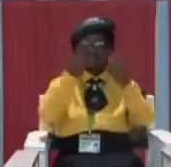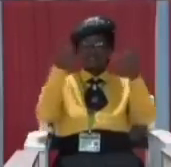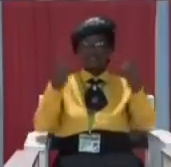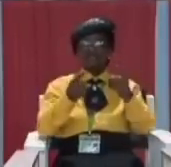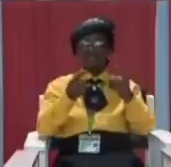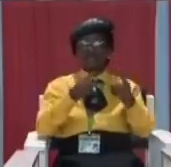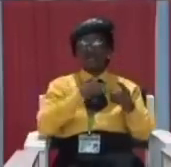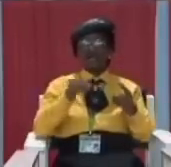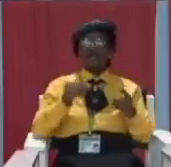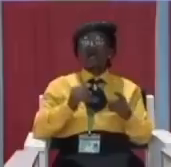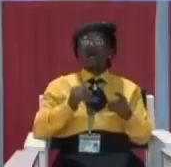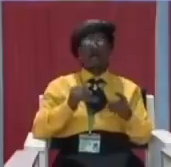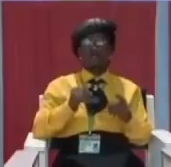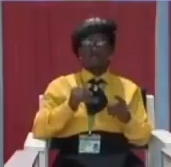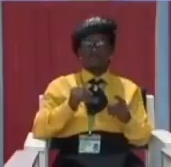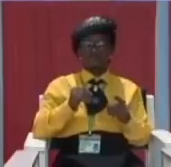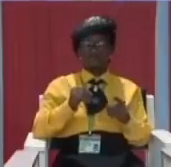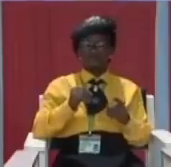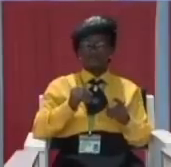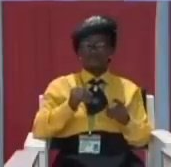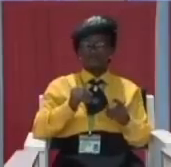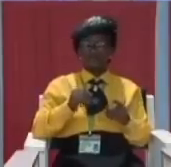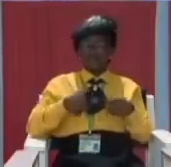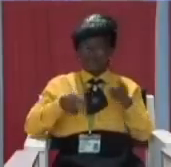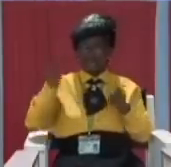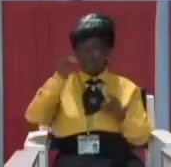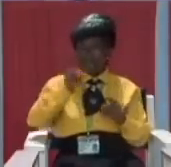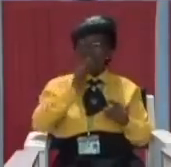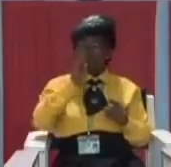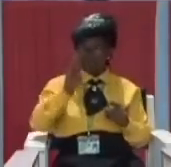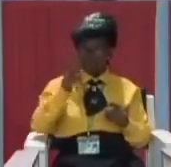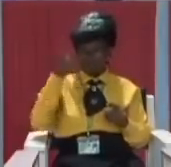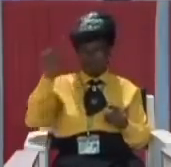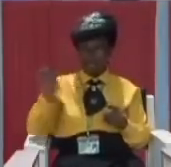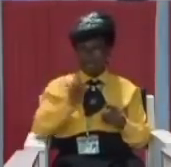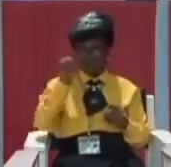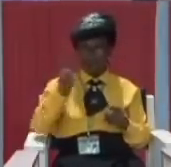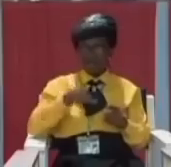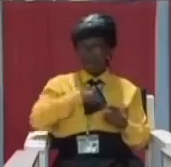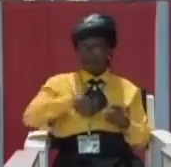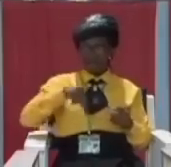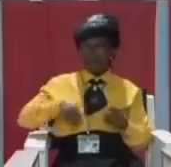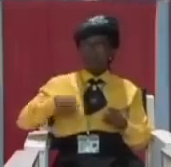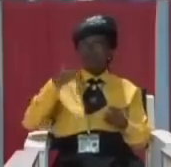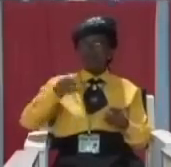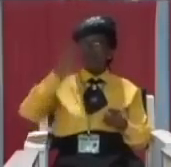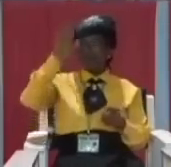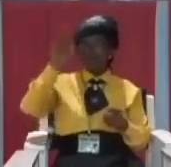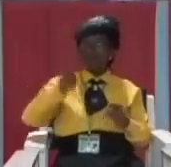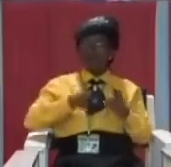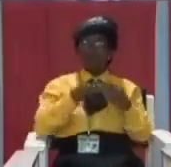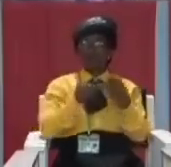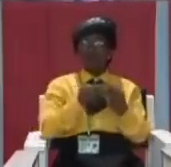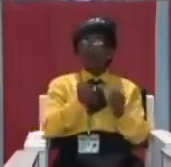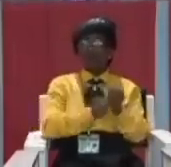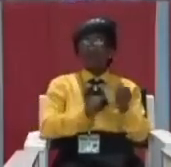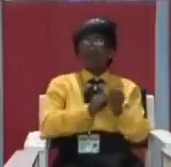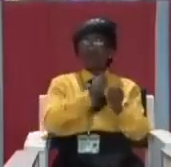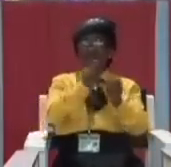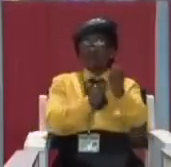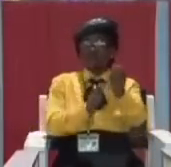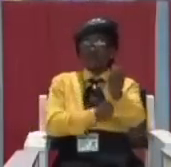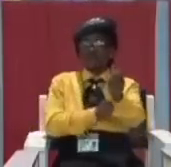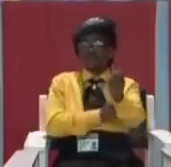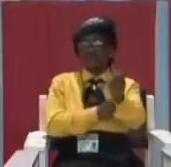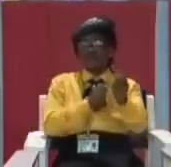And let them remain forever members of your family. And every backslider who has decided to come